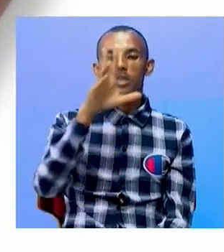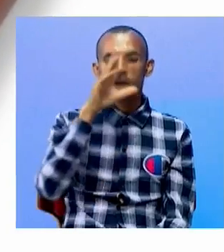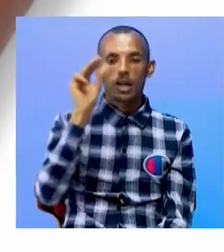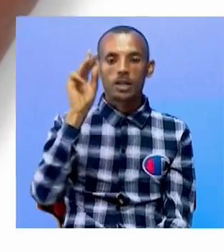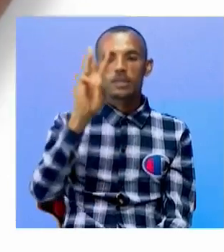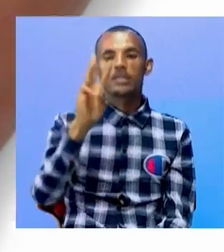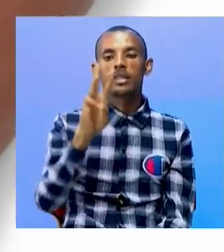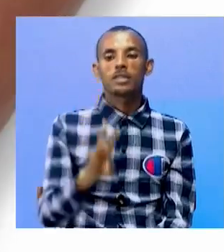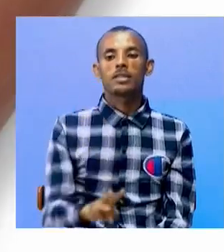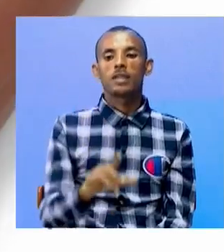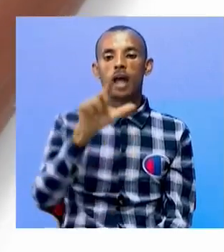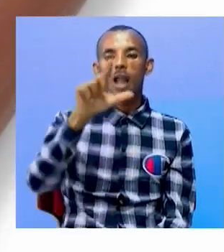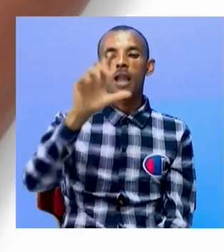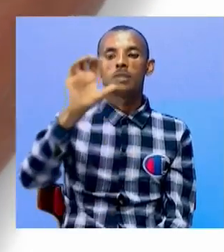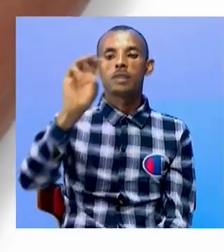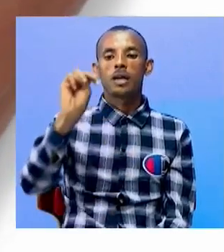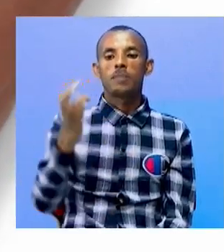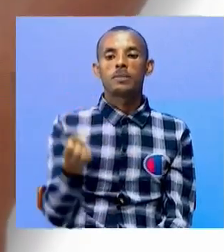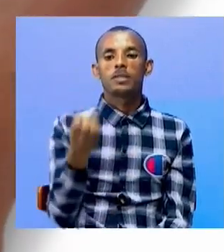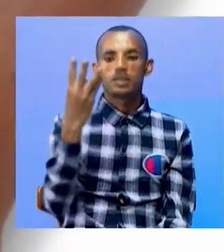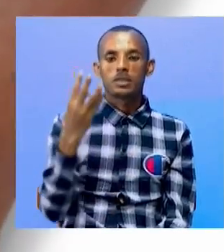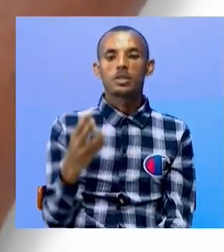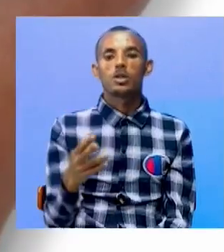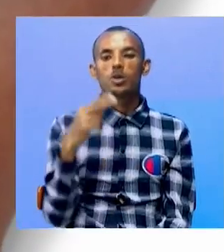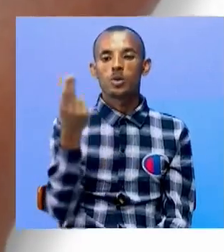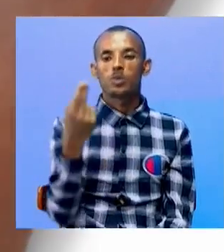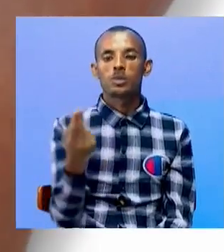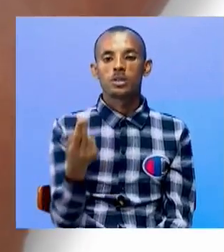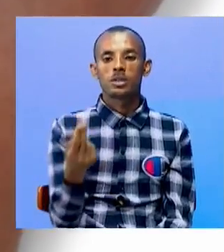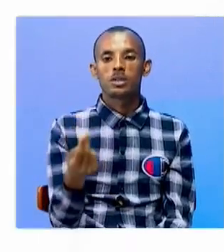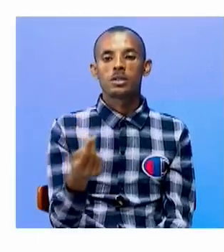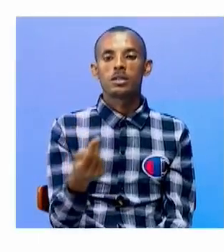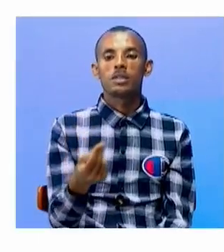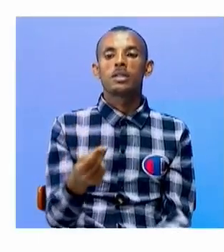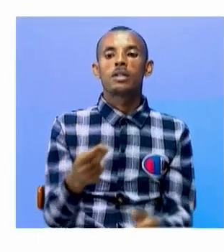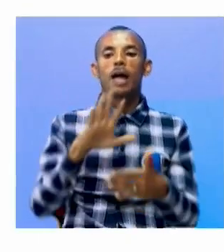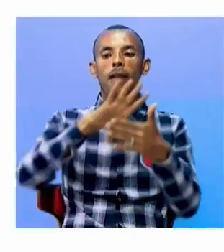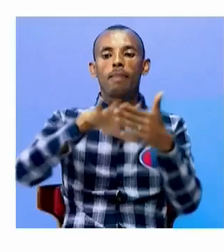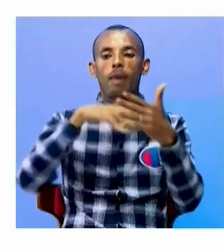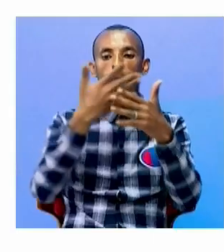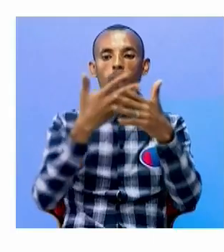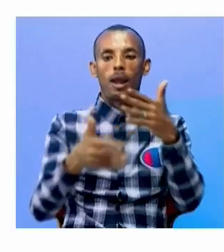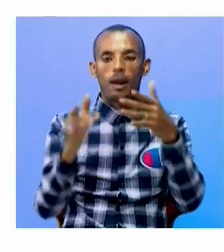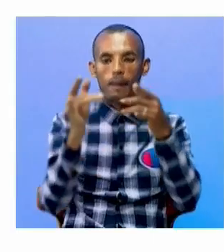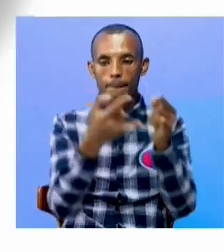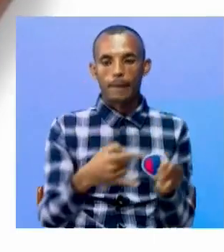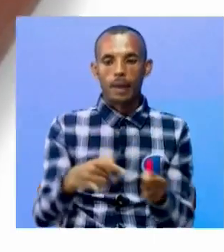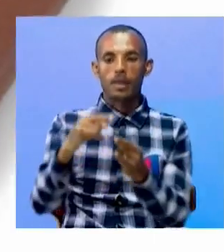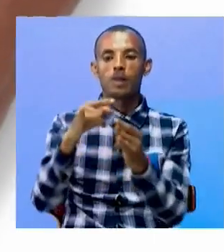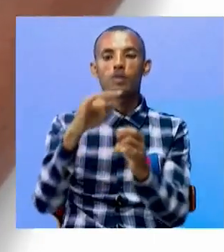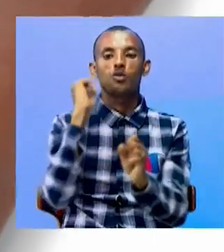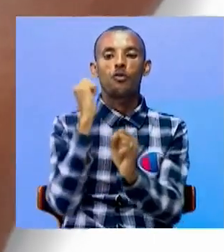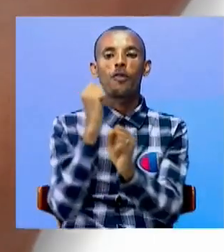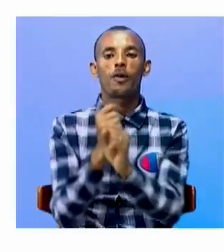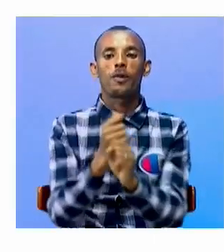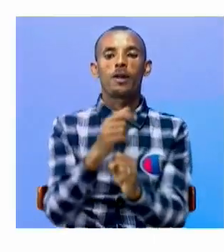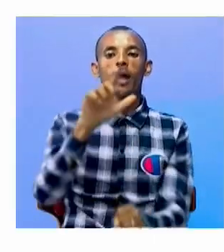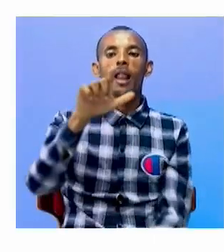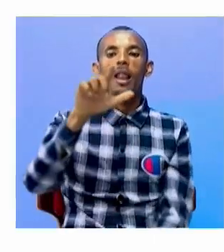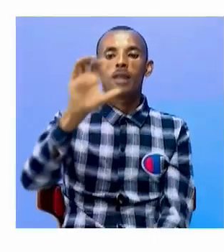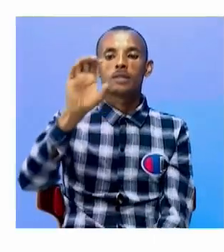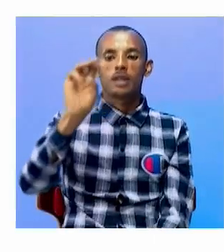3, and 6. Let's use a tabular method to find the LCM.